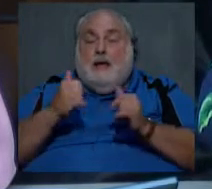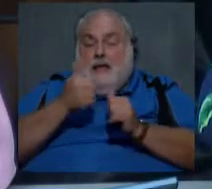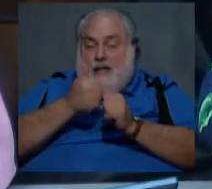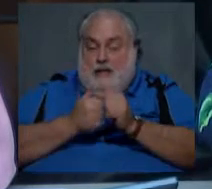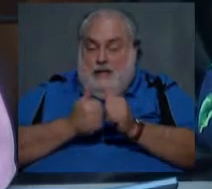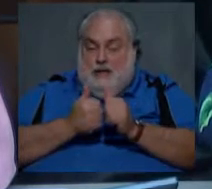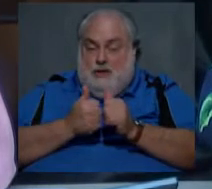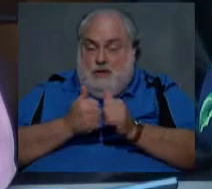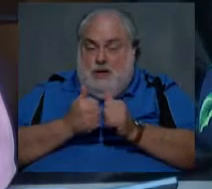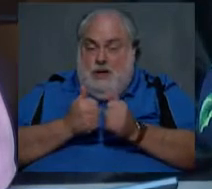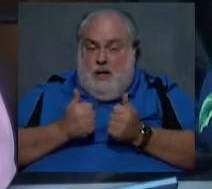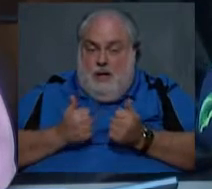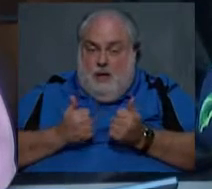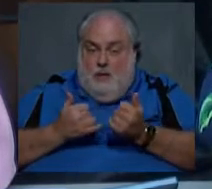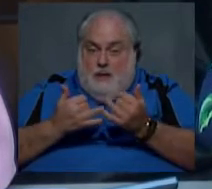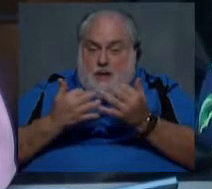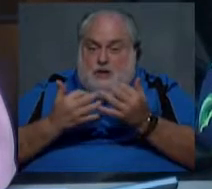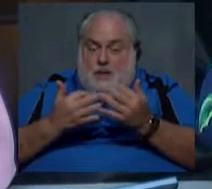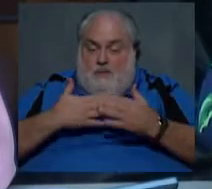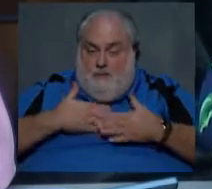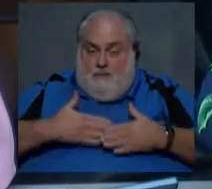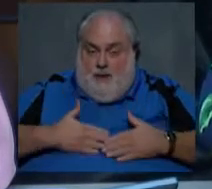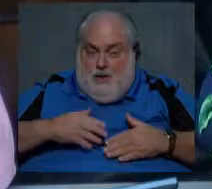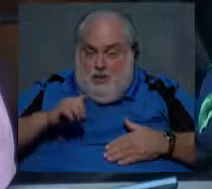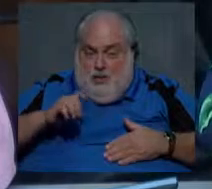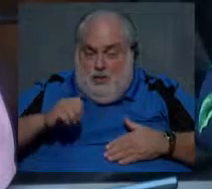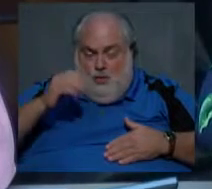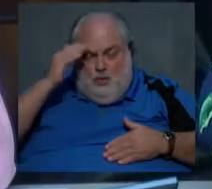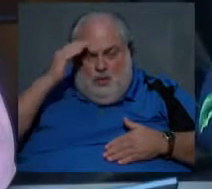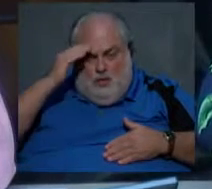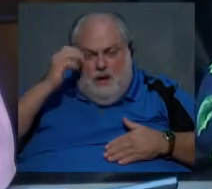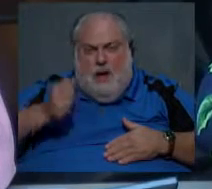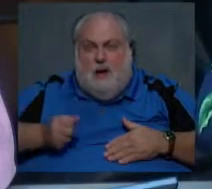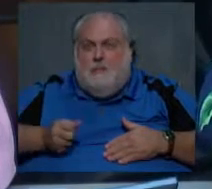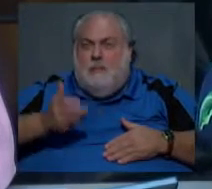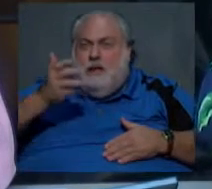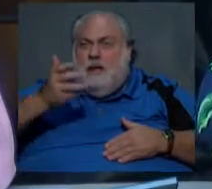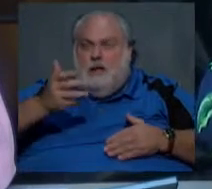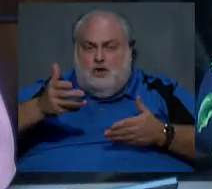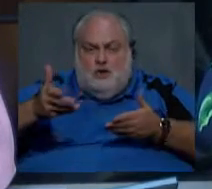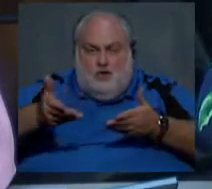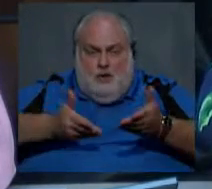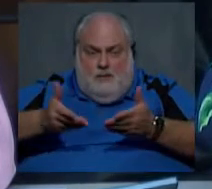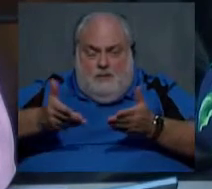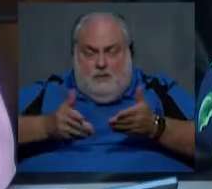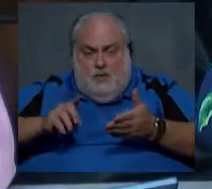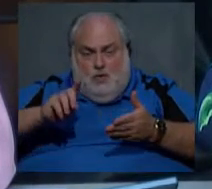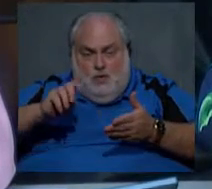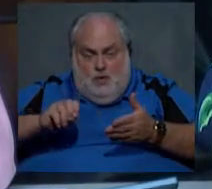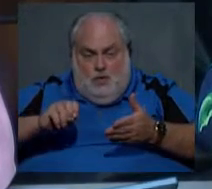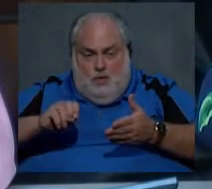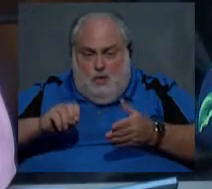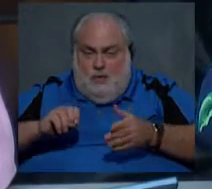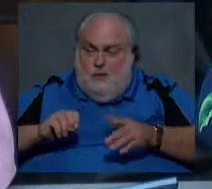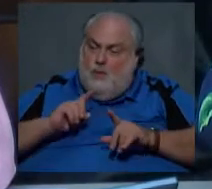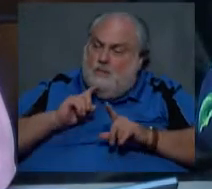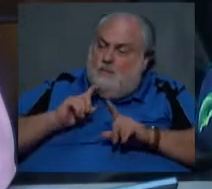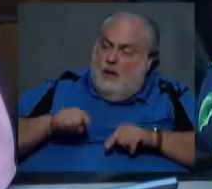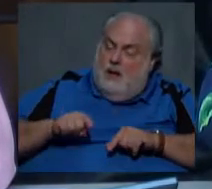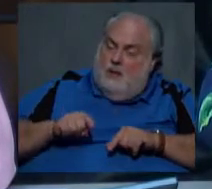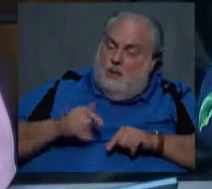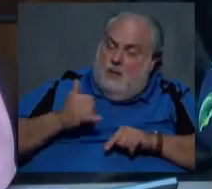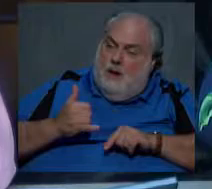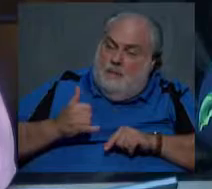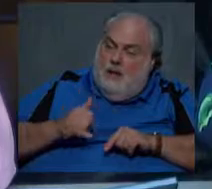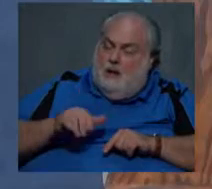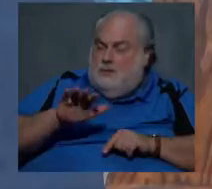you do, right now, do you know like the number of, I guess, services that you do? I would estimate probably right now it'd be